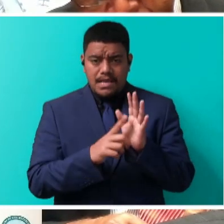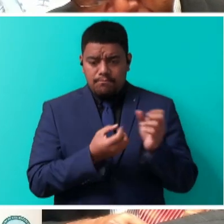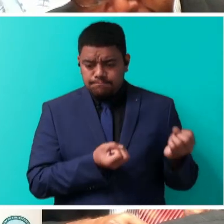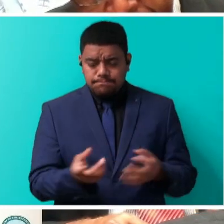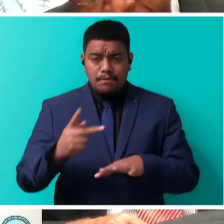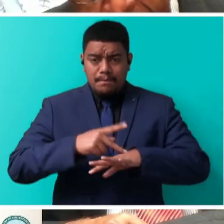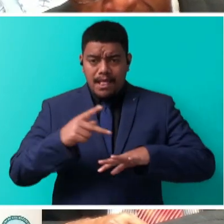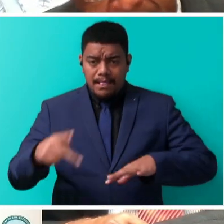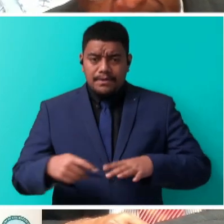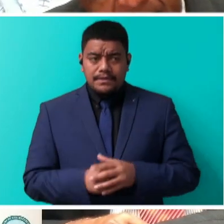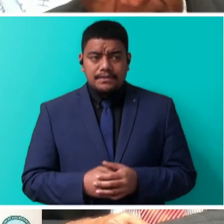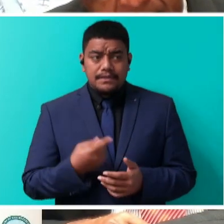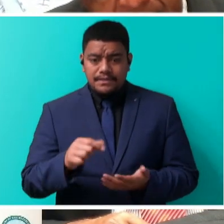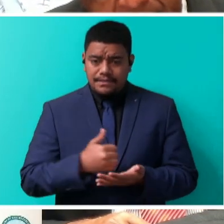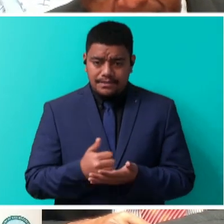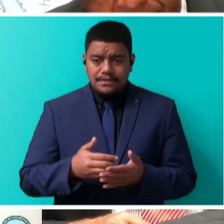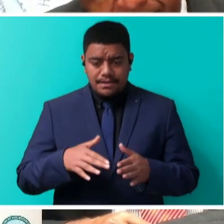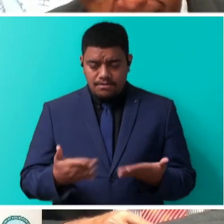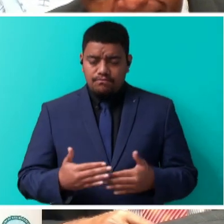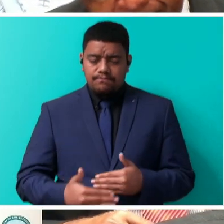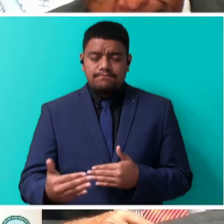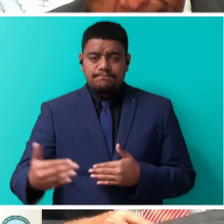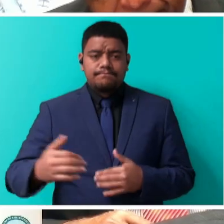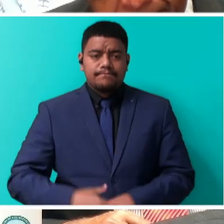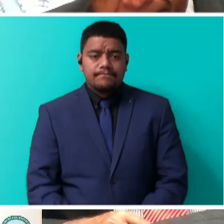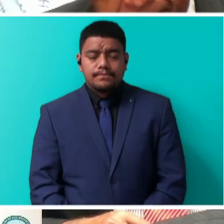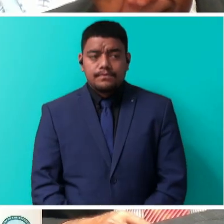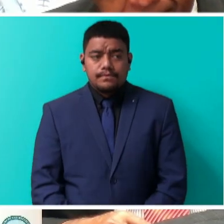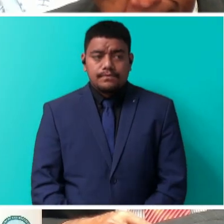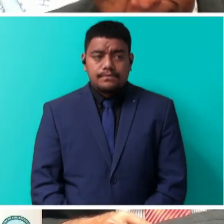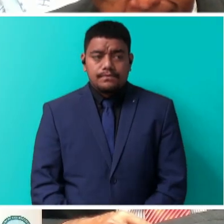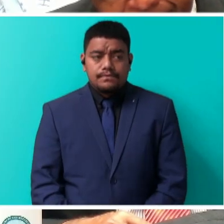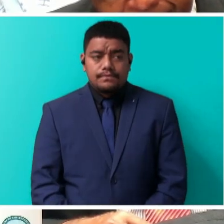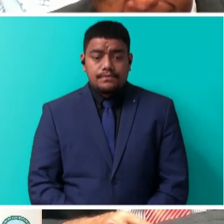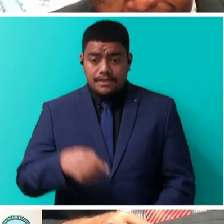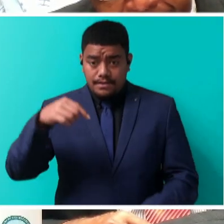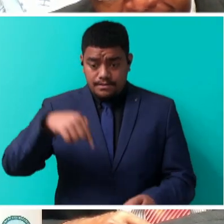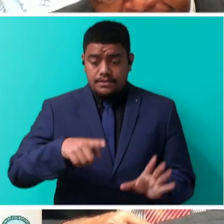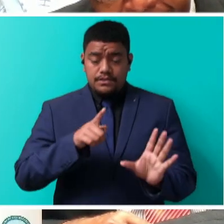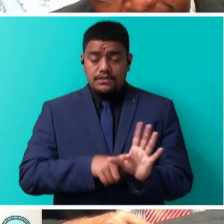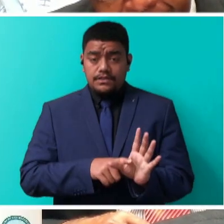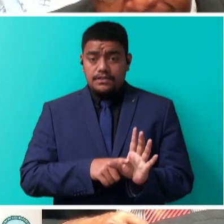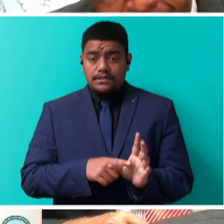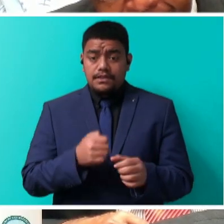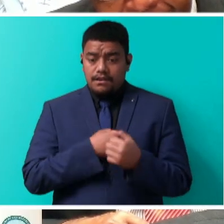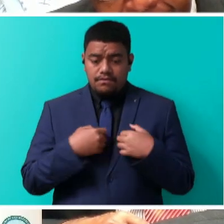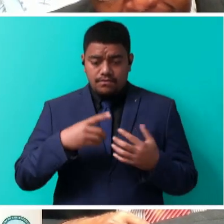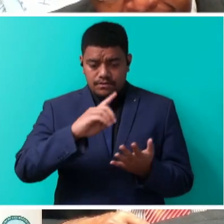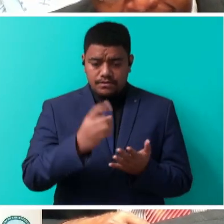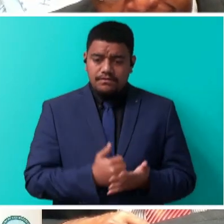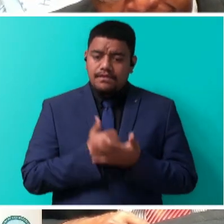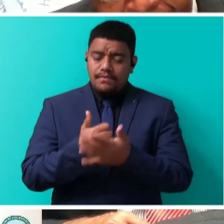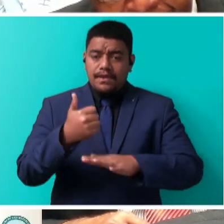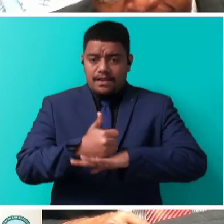with being enacted as act of law, Parliament. This year, our legislative drafters assisted the ministry in